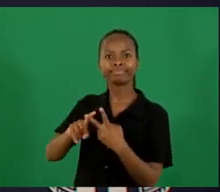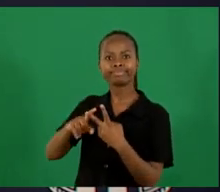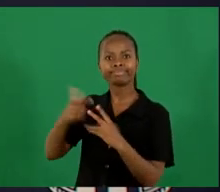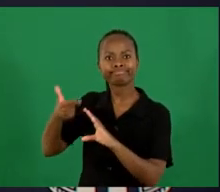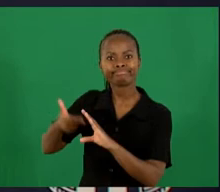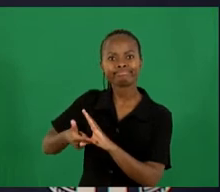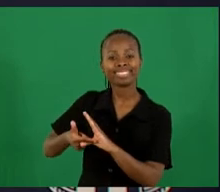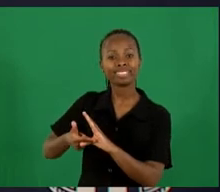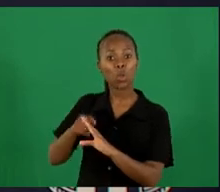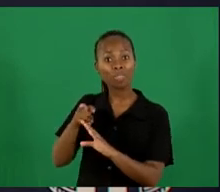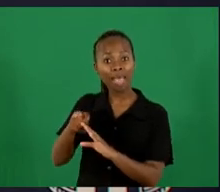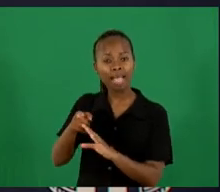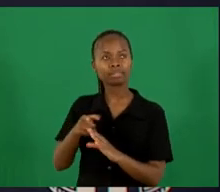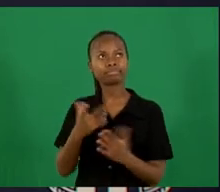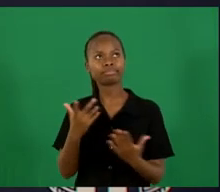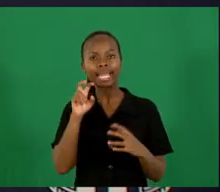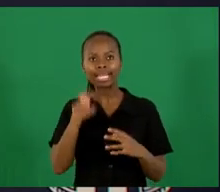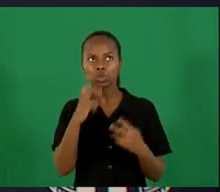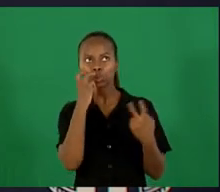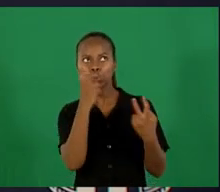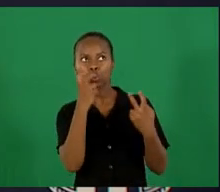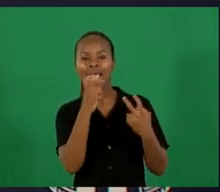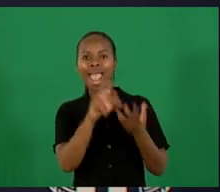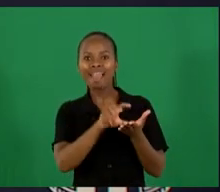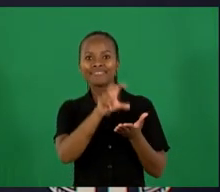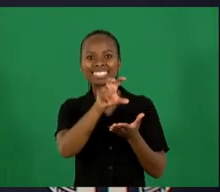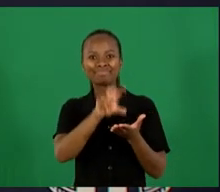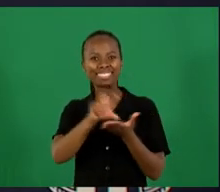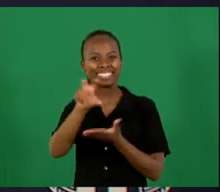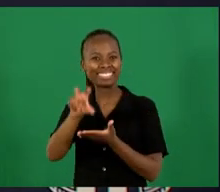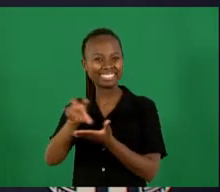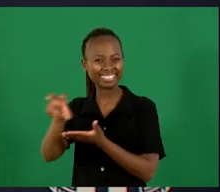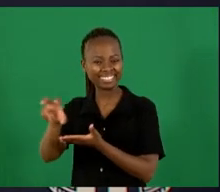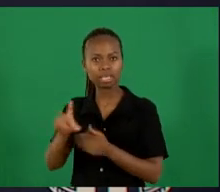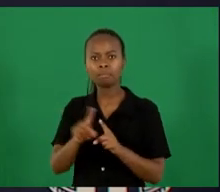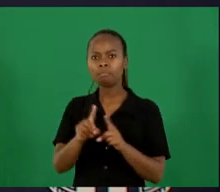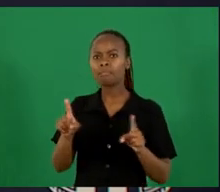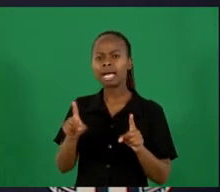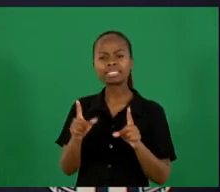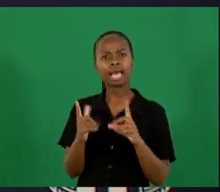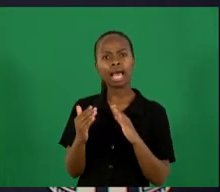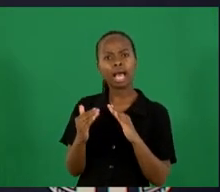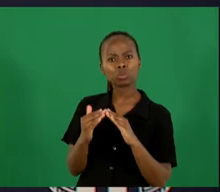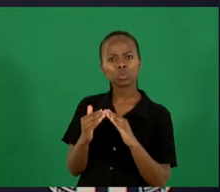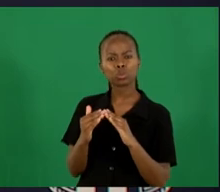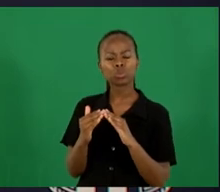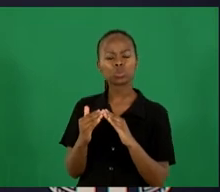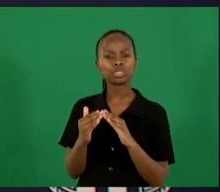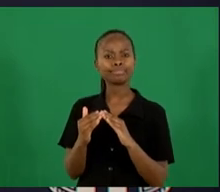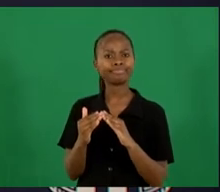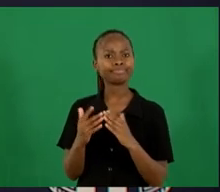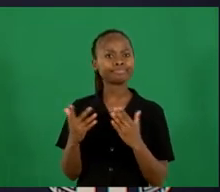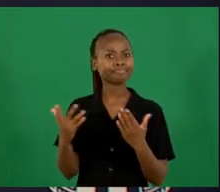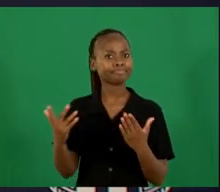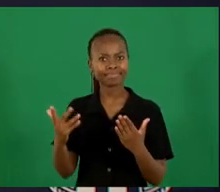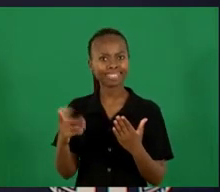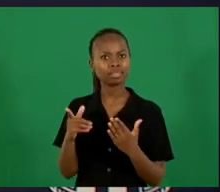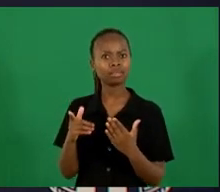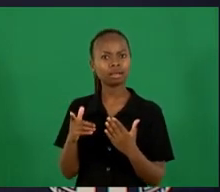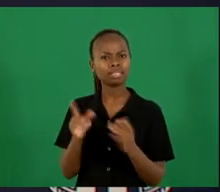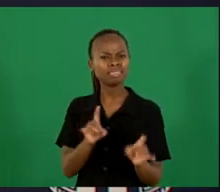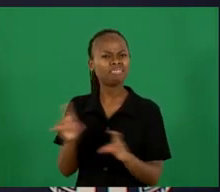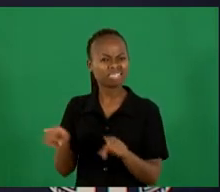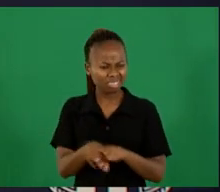raises the cost of doing business and raises the cost of living for households So in the case of cost of business for businesses, and it raises